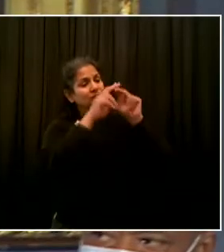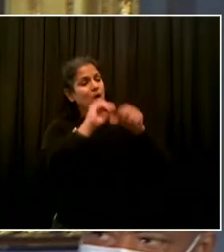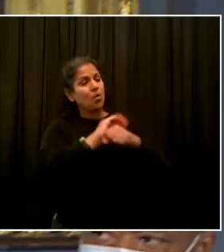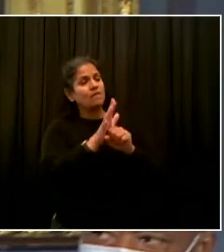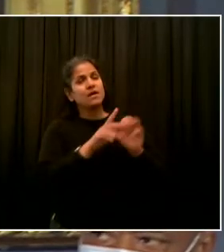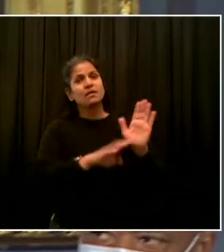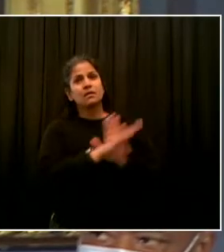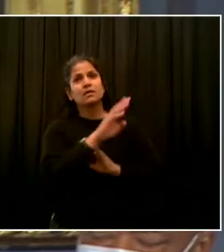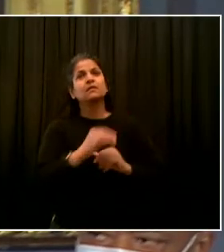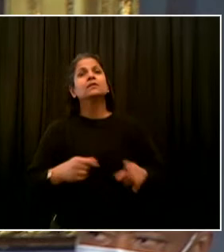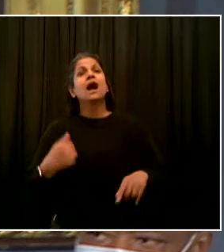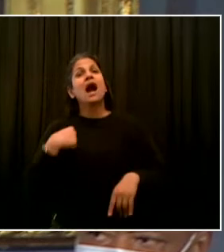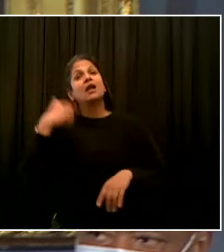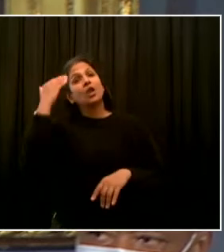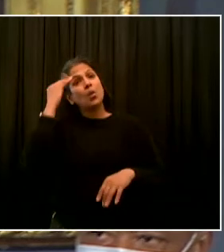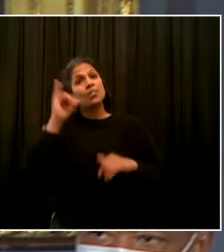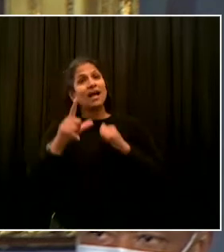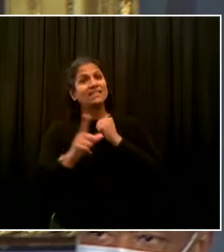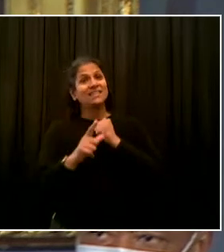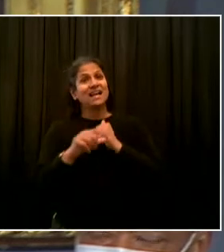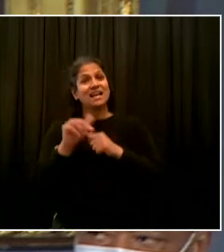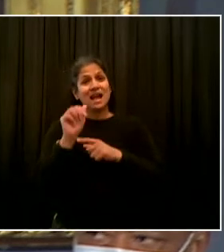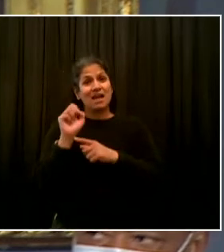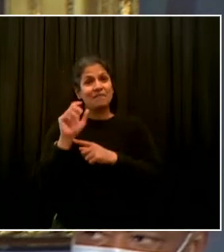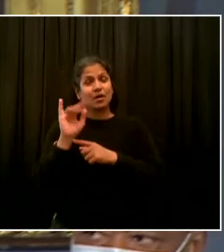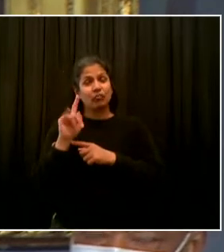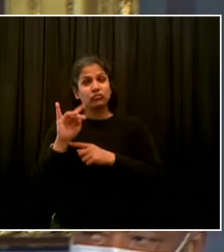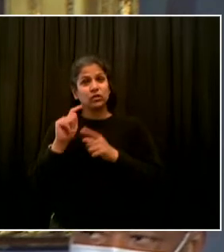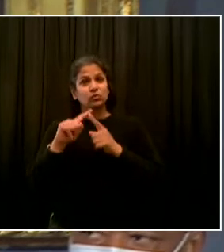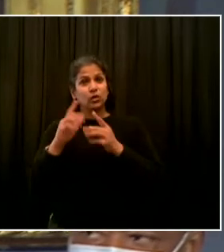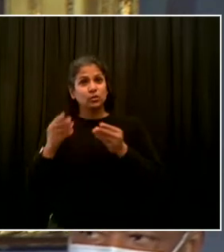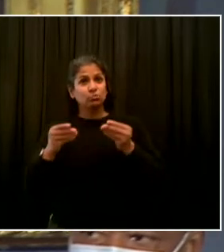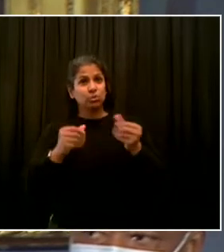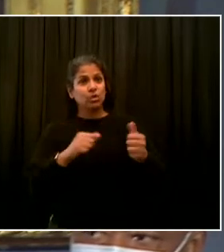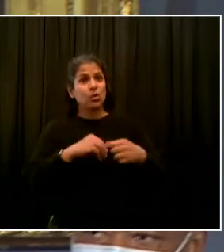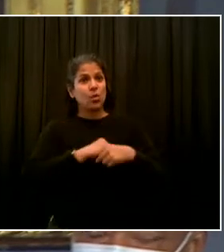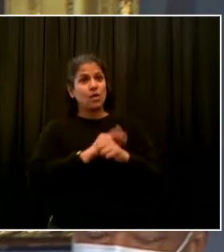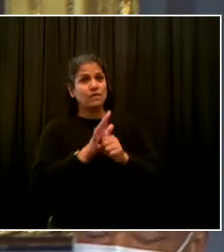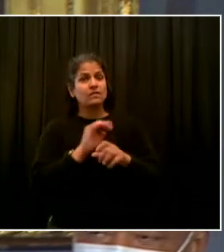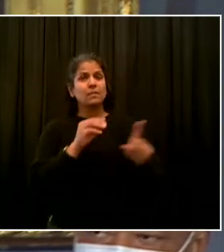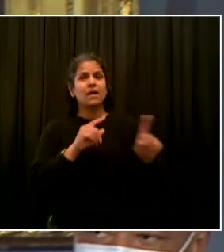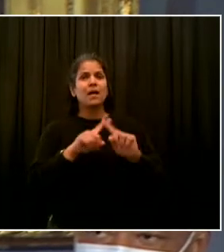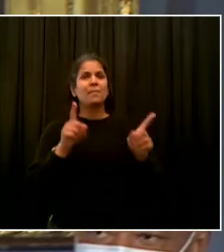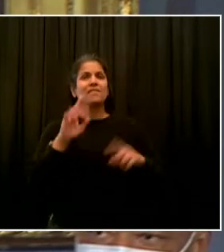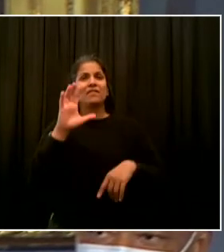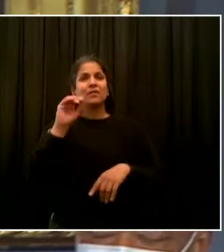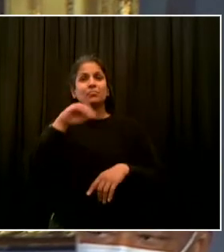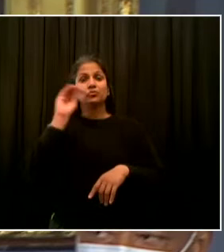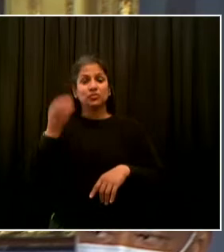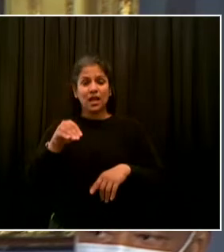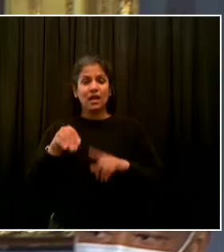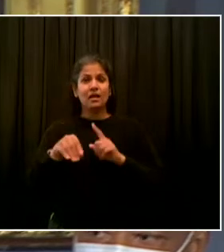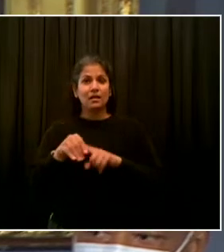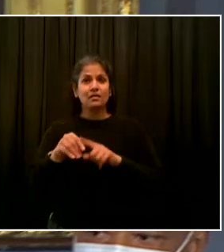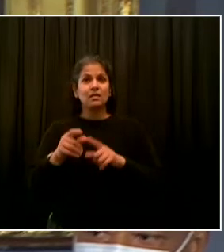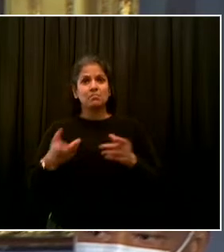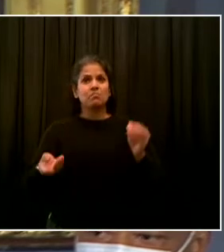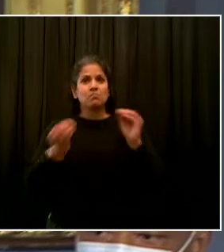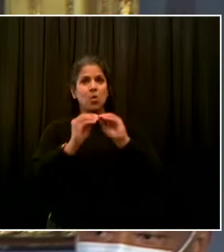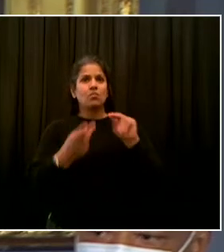more transmissible. We think somewhere between like 50% more transmissible than the previous